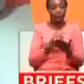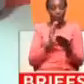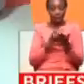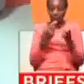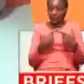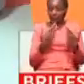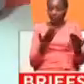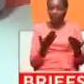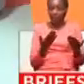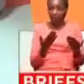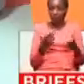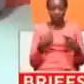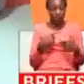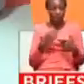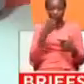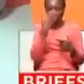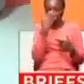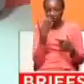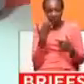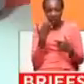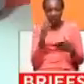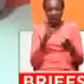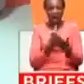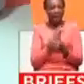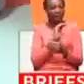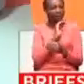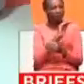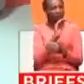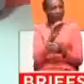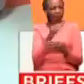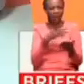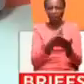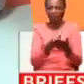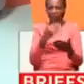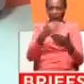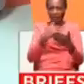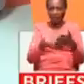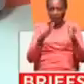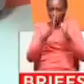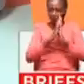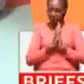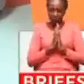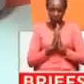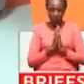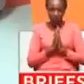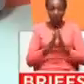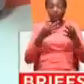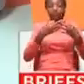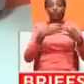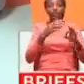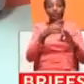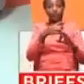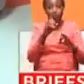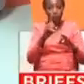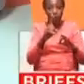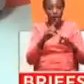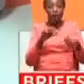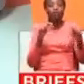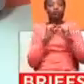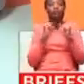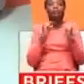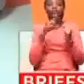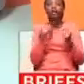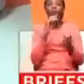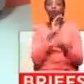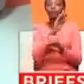taken advantage of. Some people will ask them for money before they pray for them. Yeah, so if you go to a minister who is asking